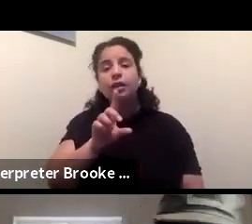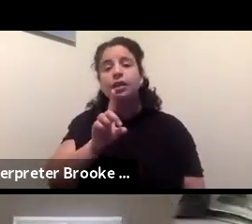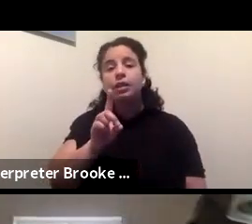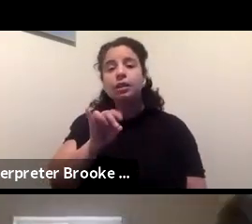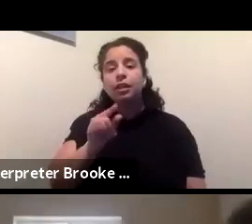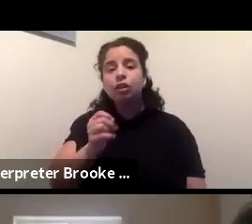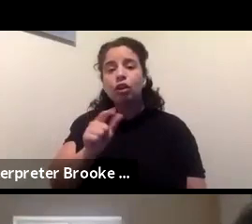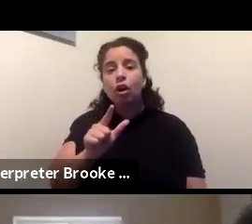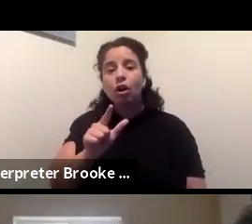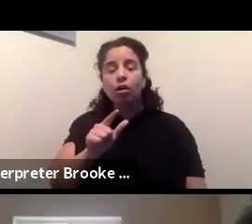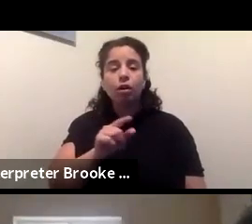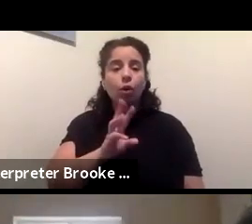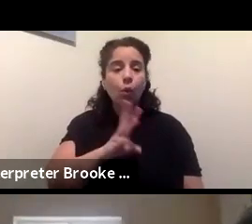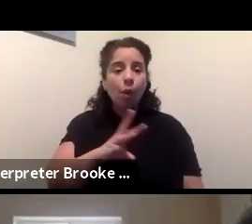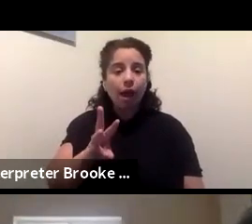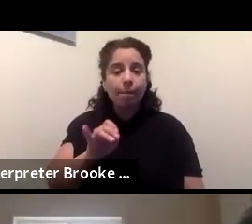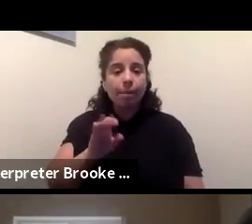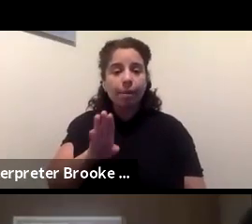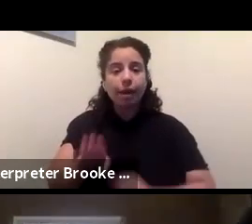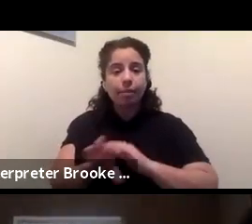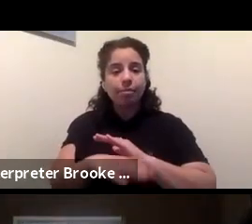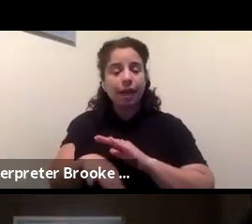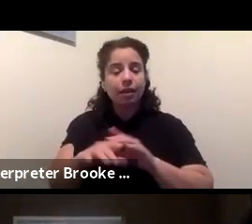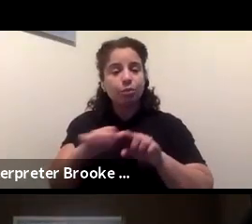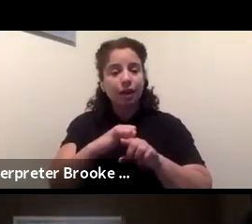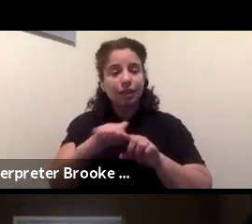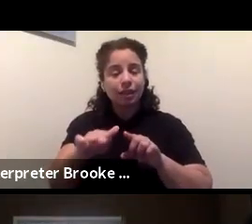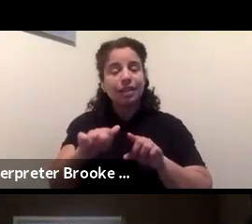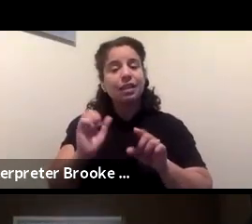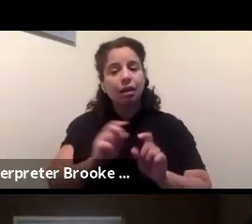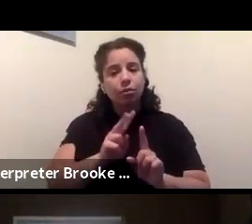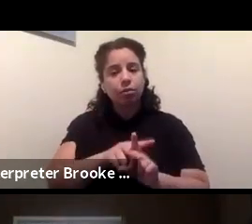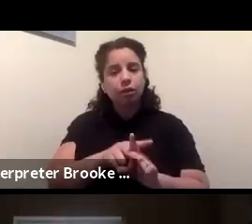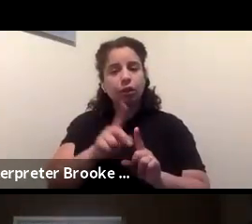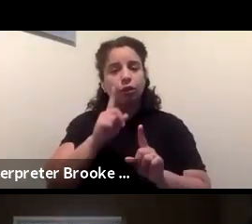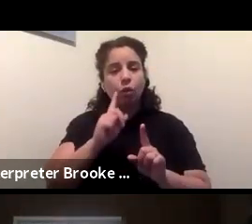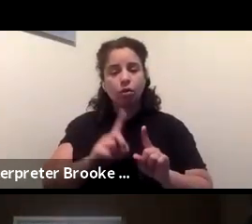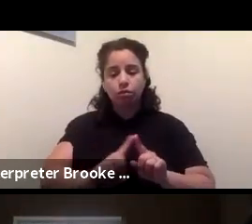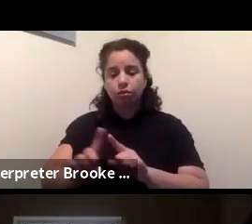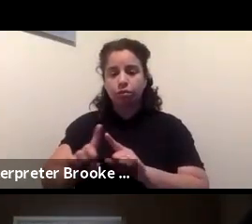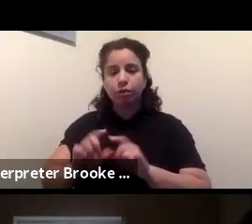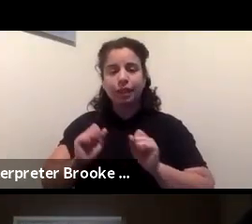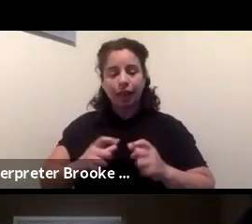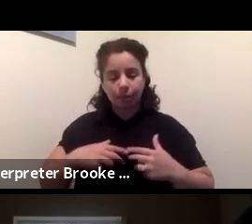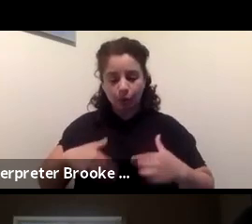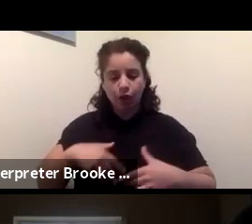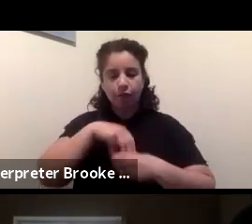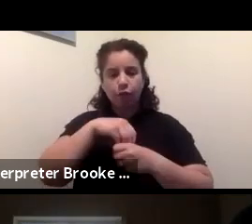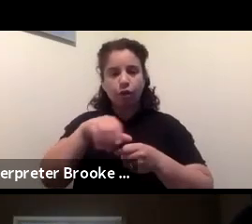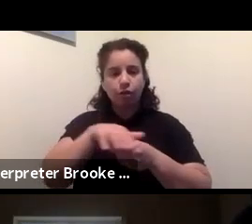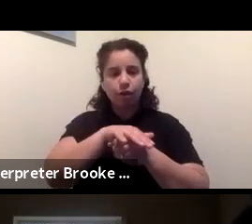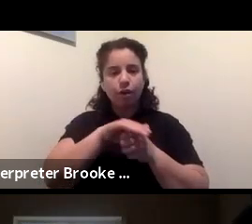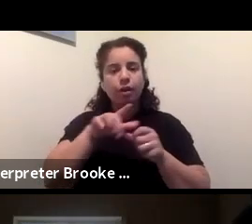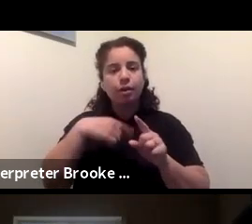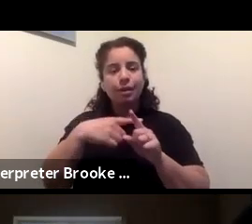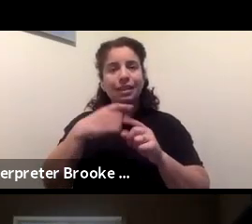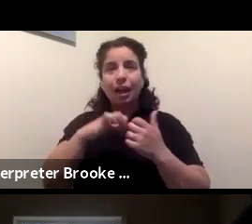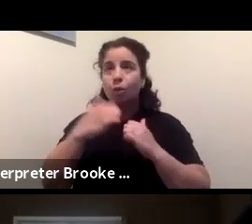platforms make possible practices that reflect a multiplicity of embodiments and ways of thinking and perceiving the